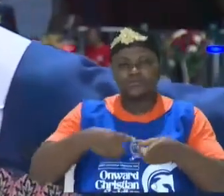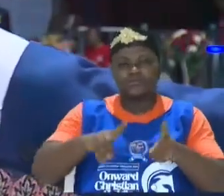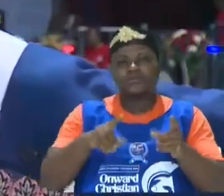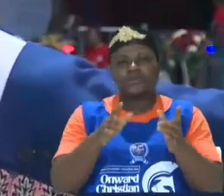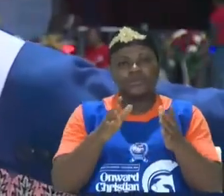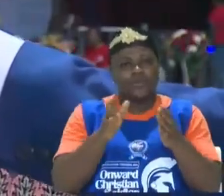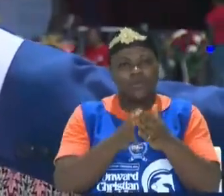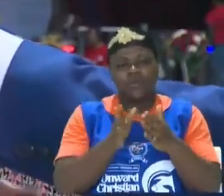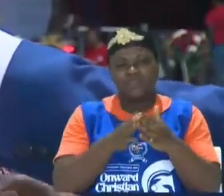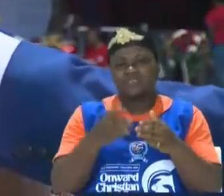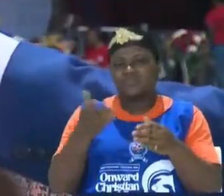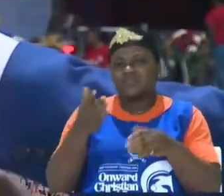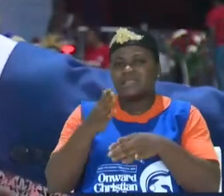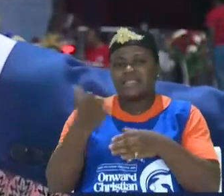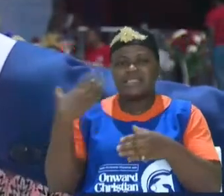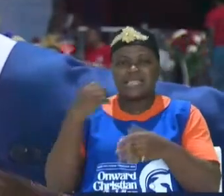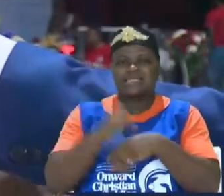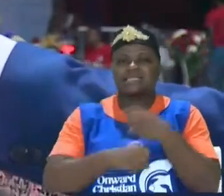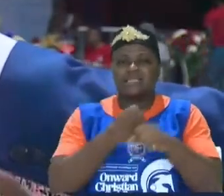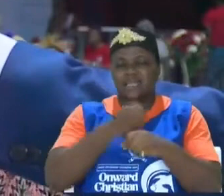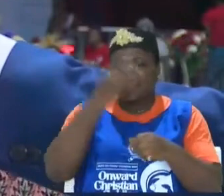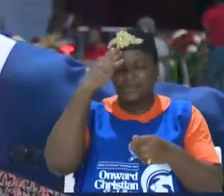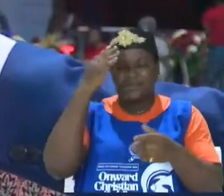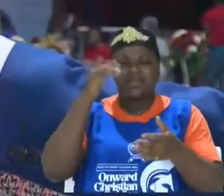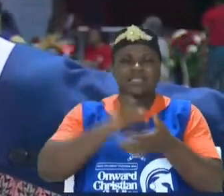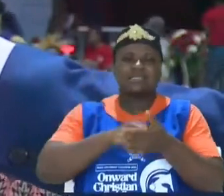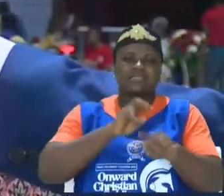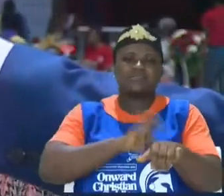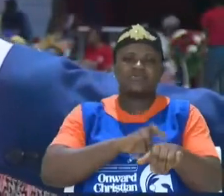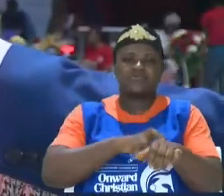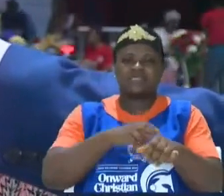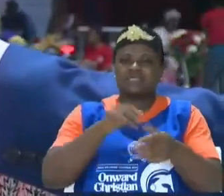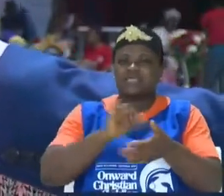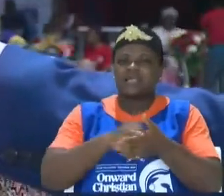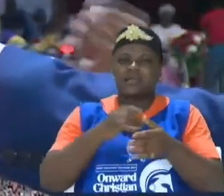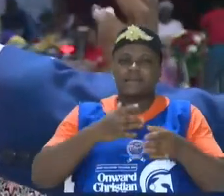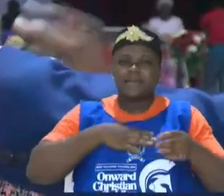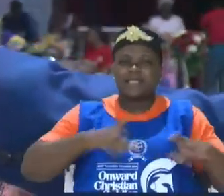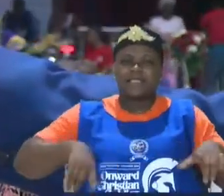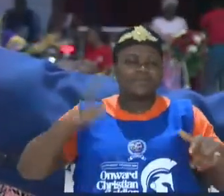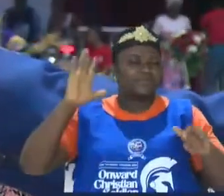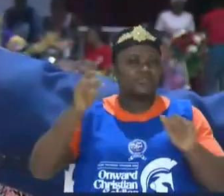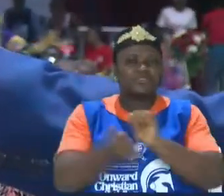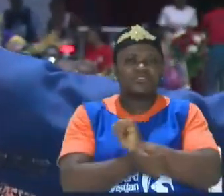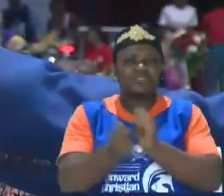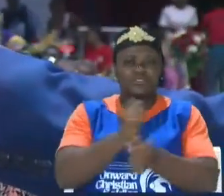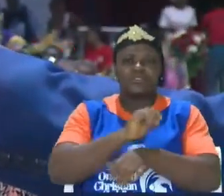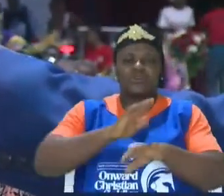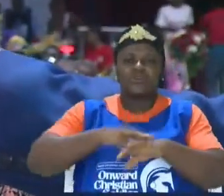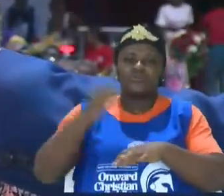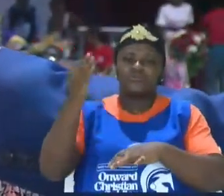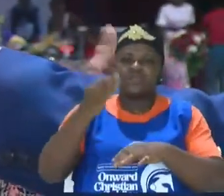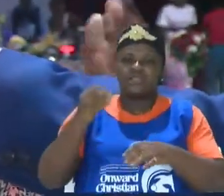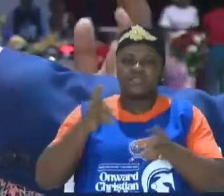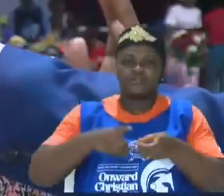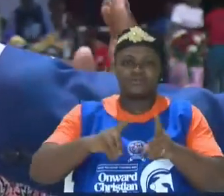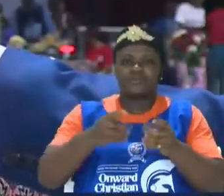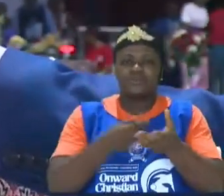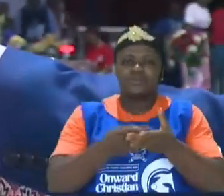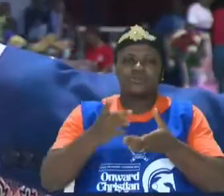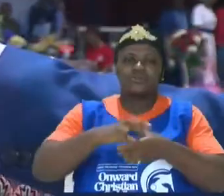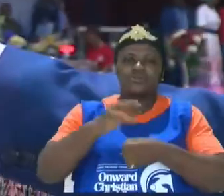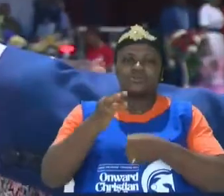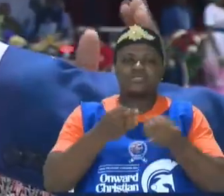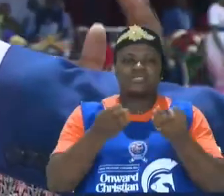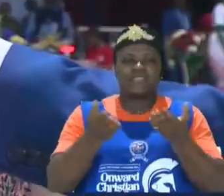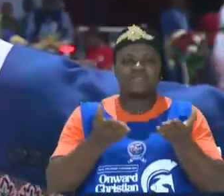last year, I knew that that was a moment where my life was going to change. And then on Friday, during the Holy Ghost service, specifically on the